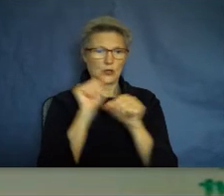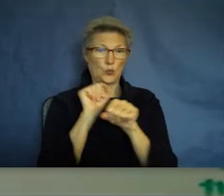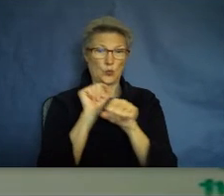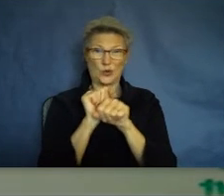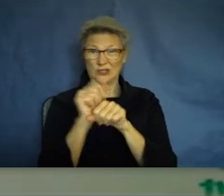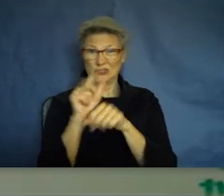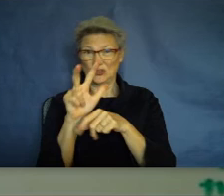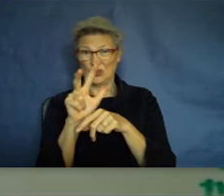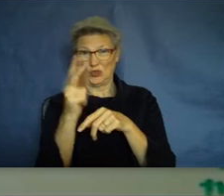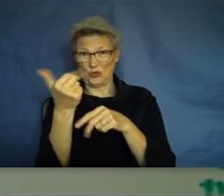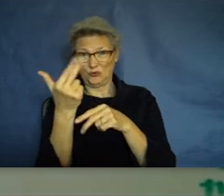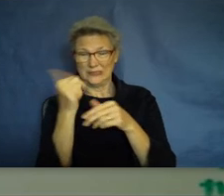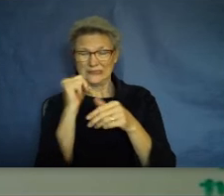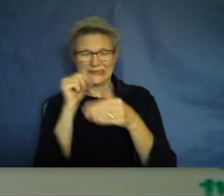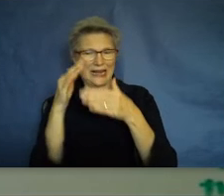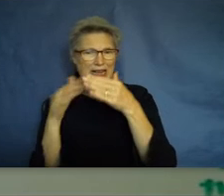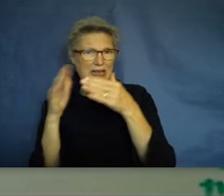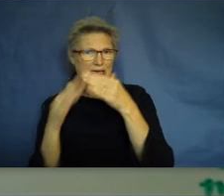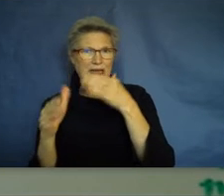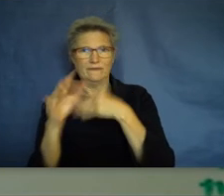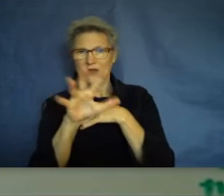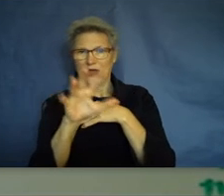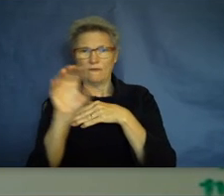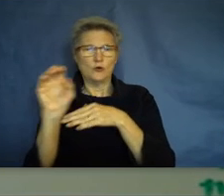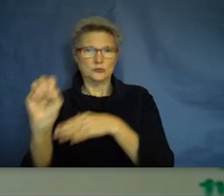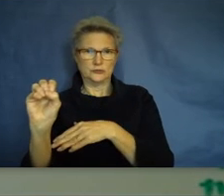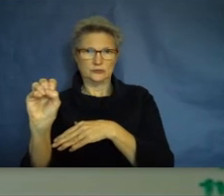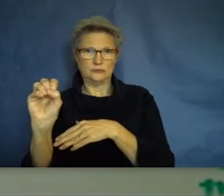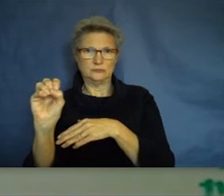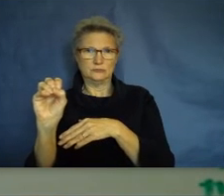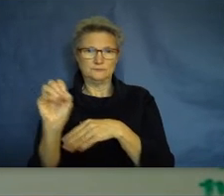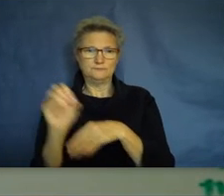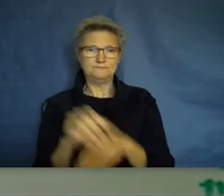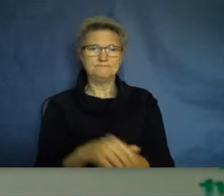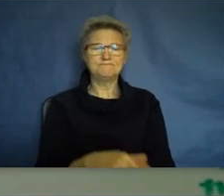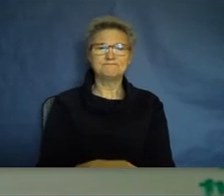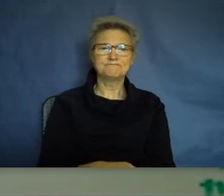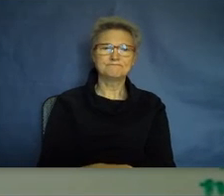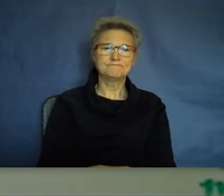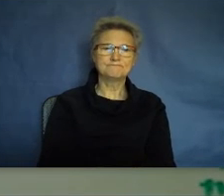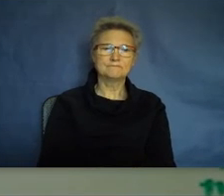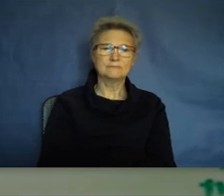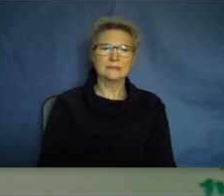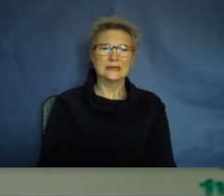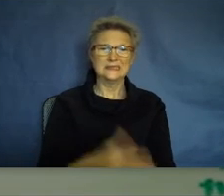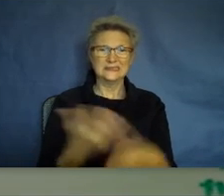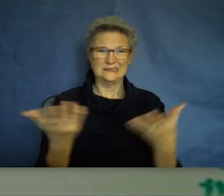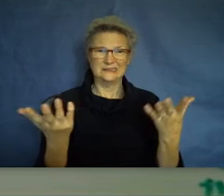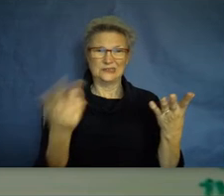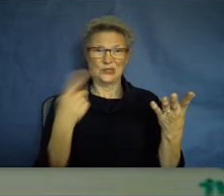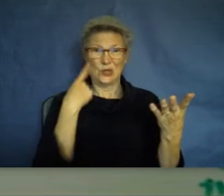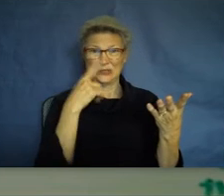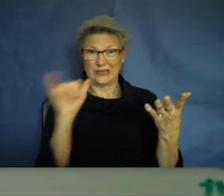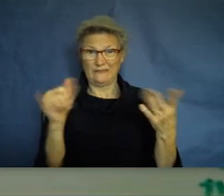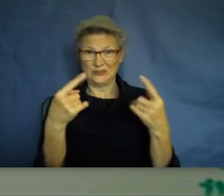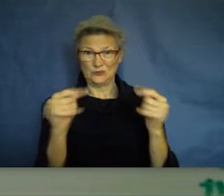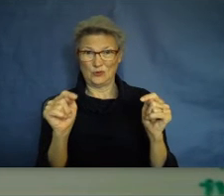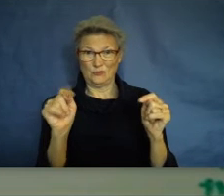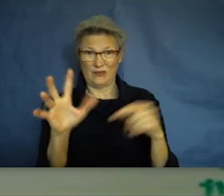because the number 13 doesn't end in a 0 or a 5. So here's what it looks like if I try